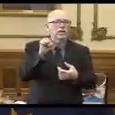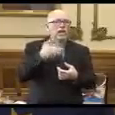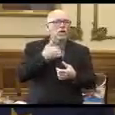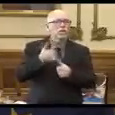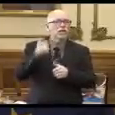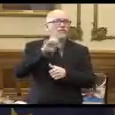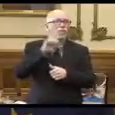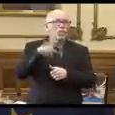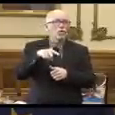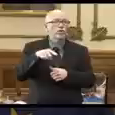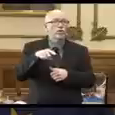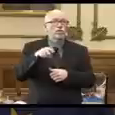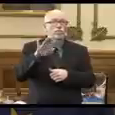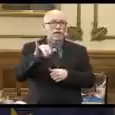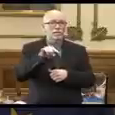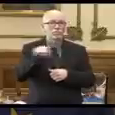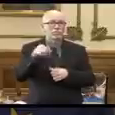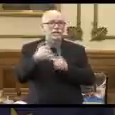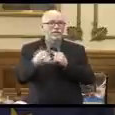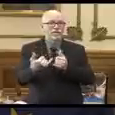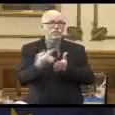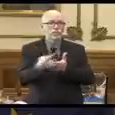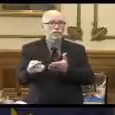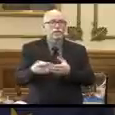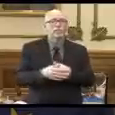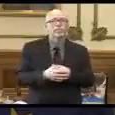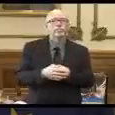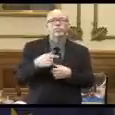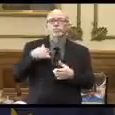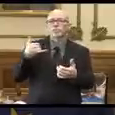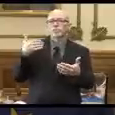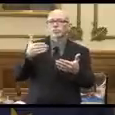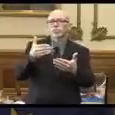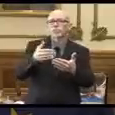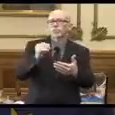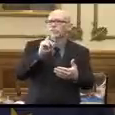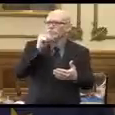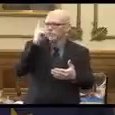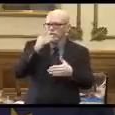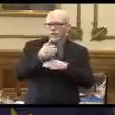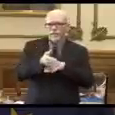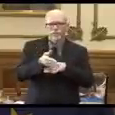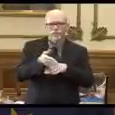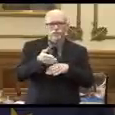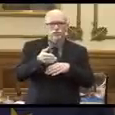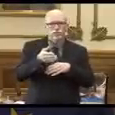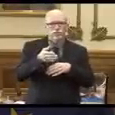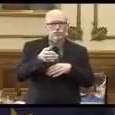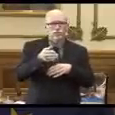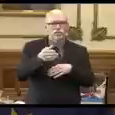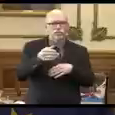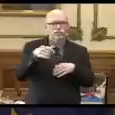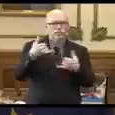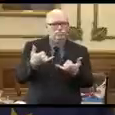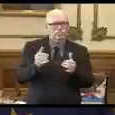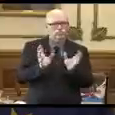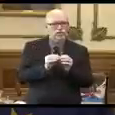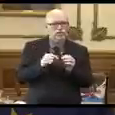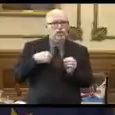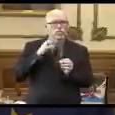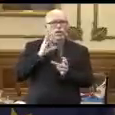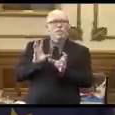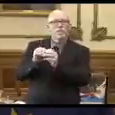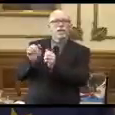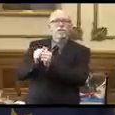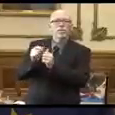order come the end of this week, but we're getting closer. And matter of fact, after this press conference, I'm meeting with